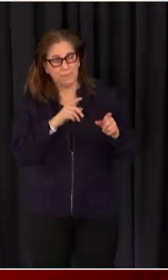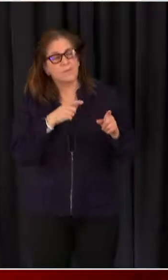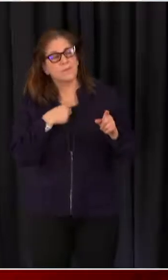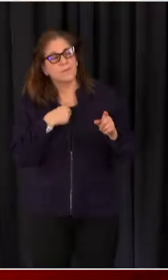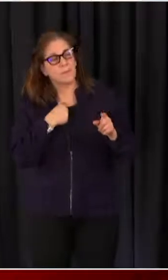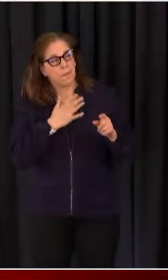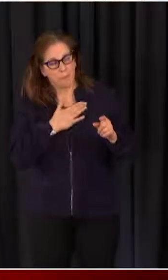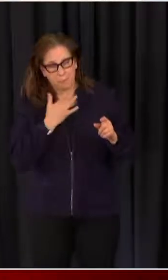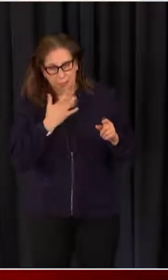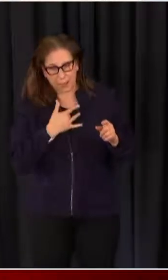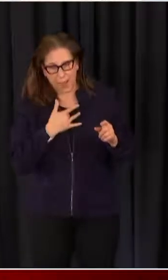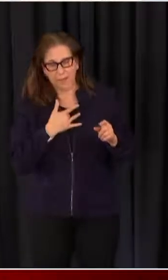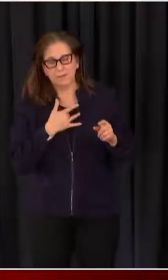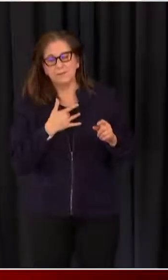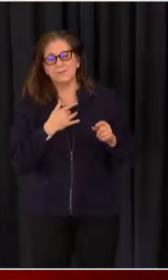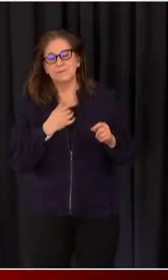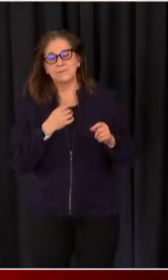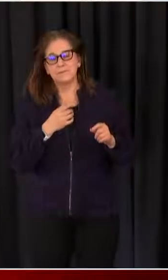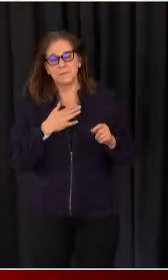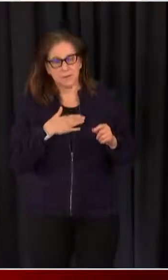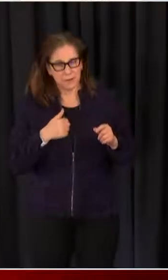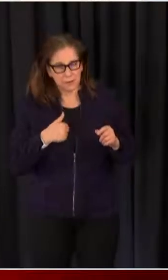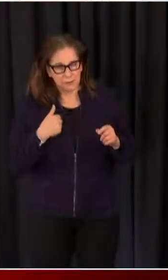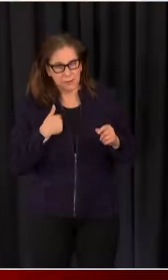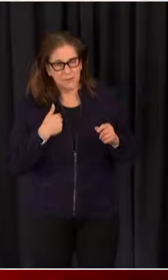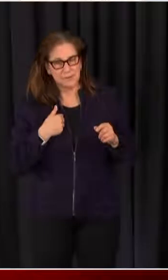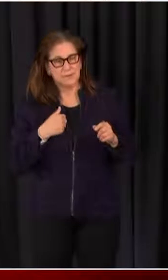moved over into the similar